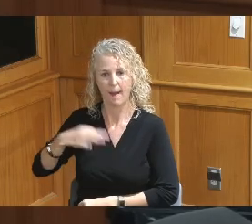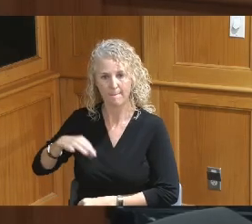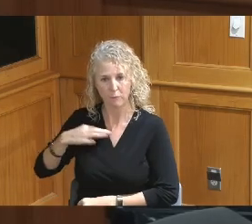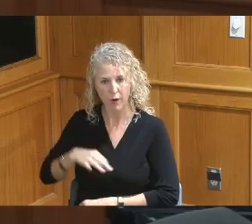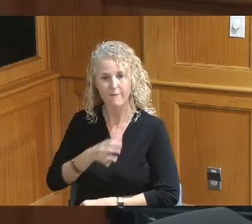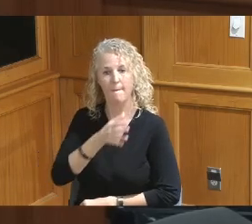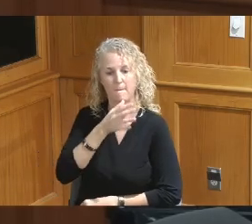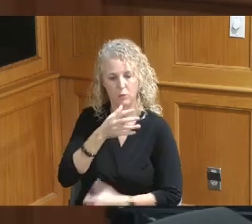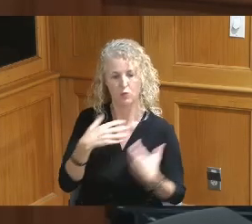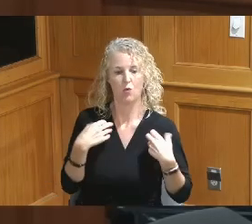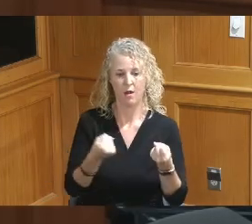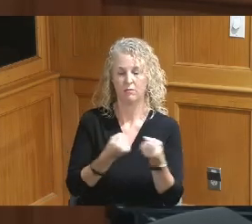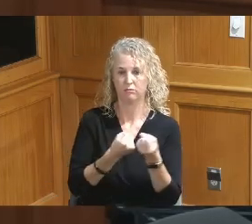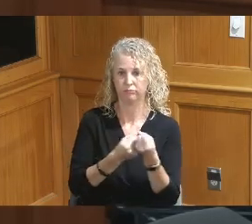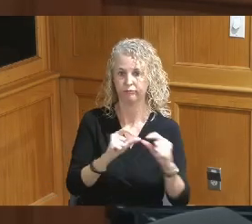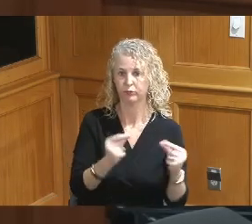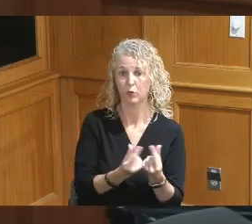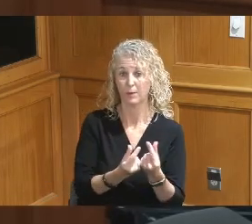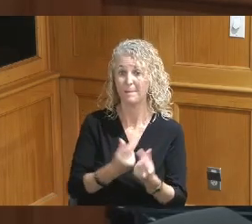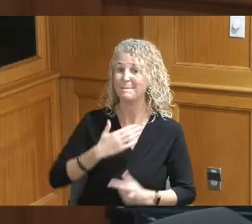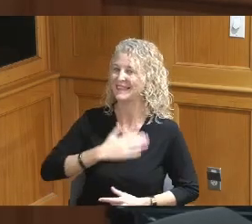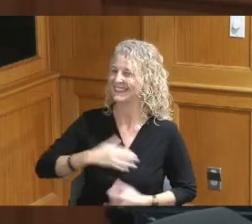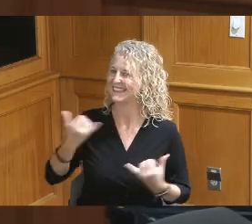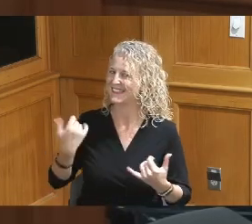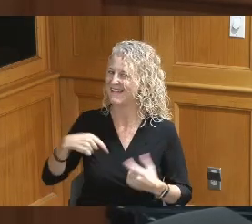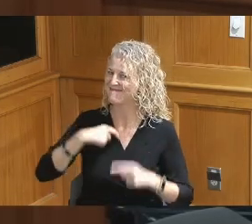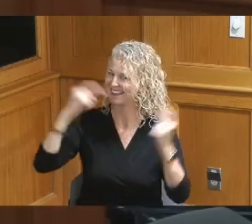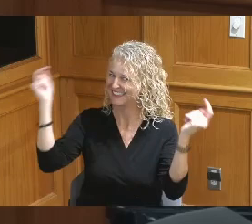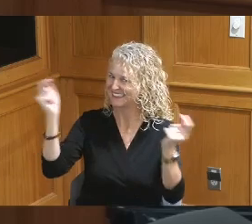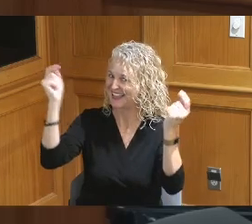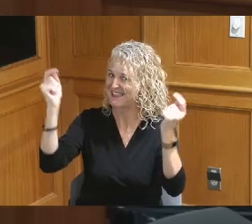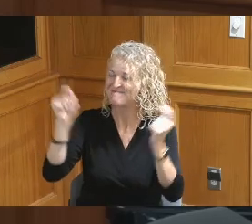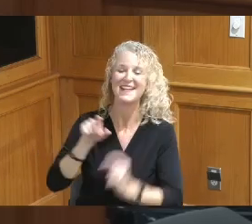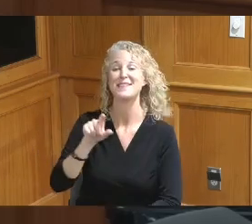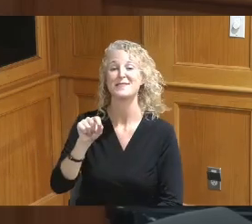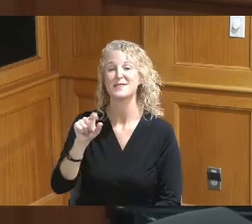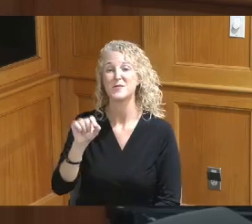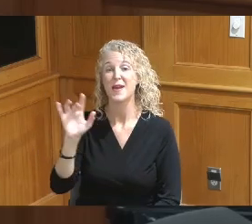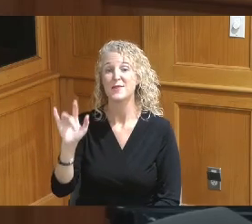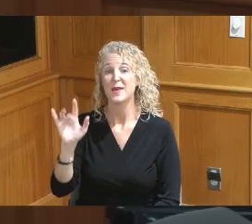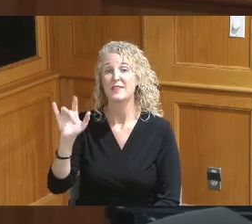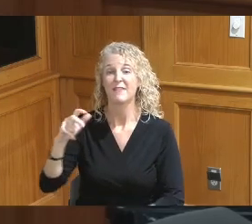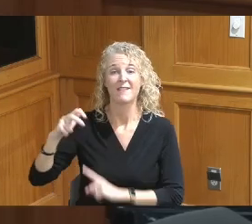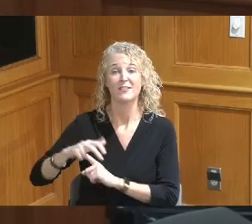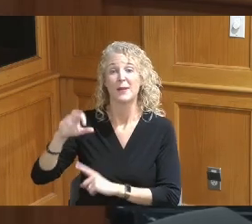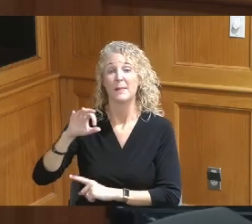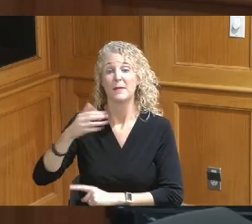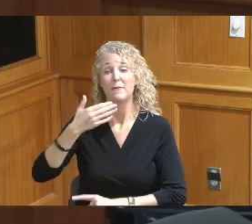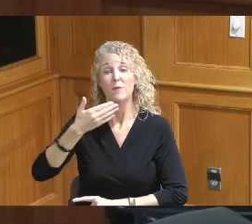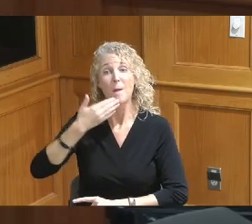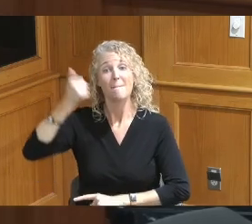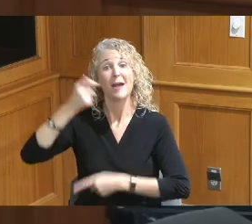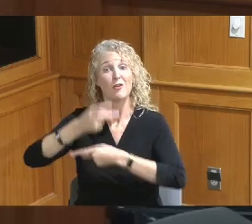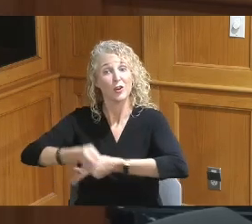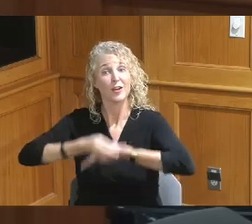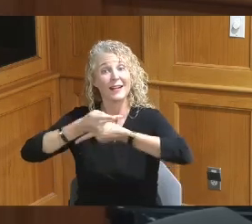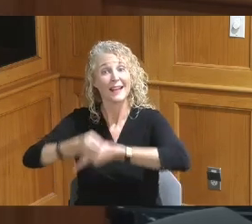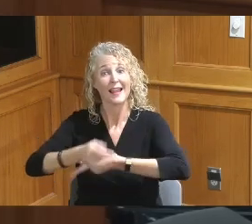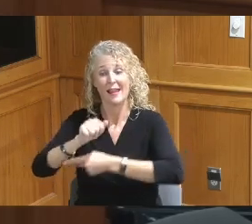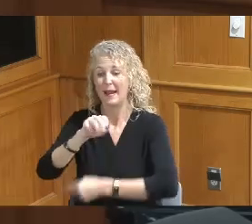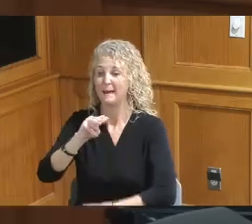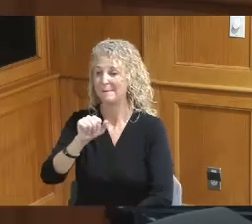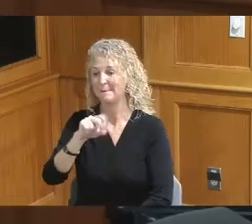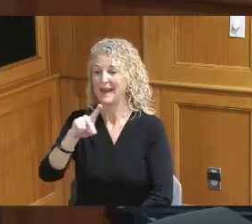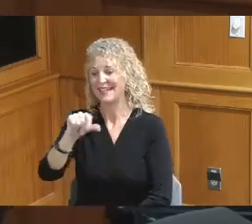maternal health advocacy group. Please join me in celebrating our 2025 champion for better care, Miss